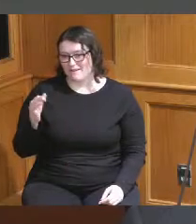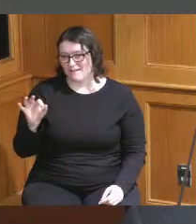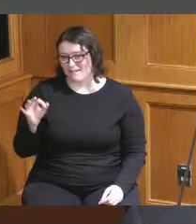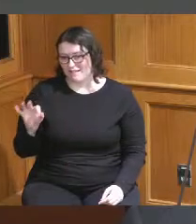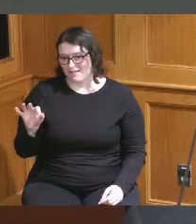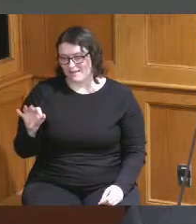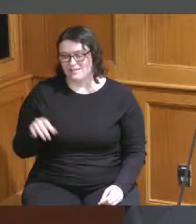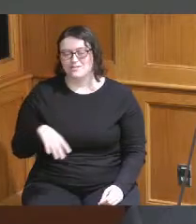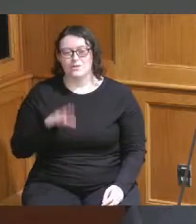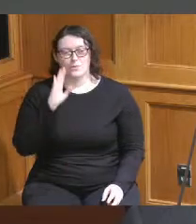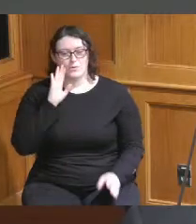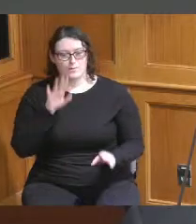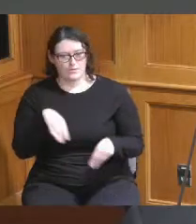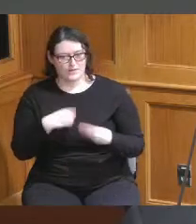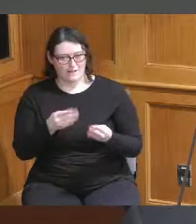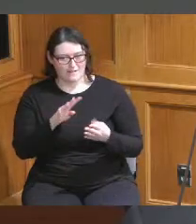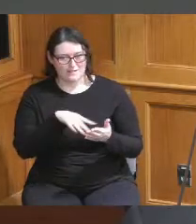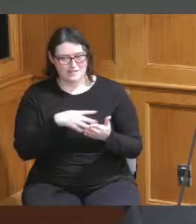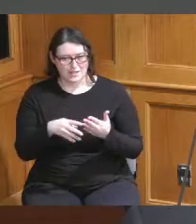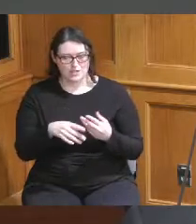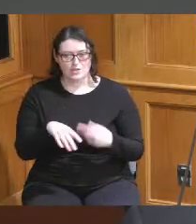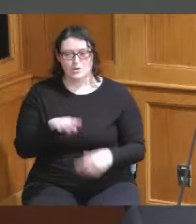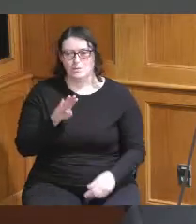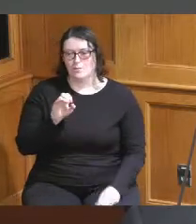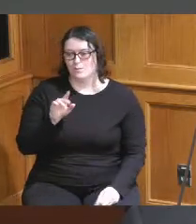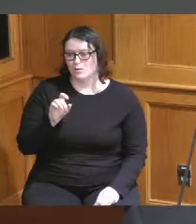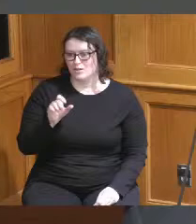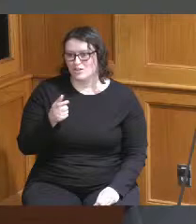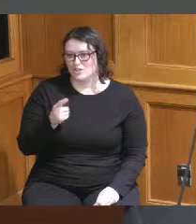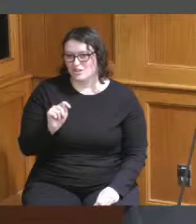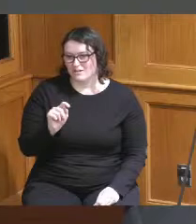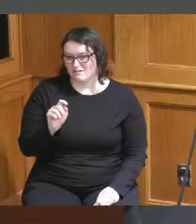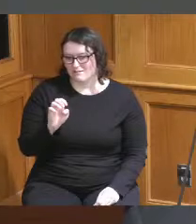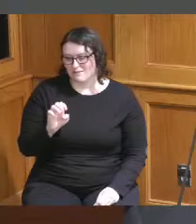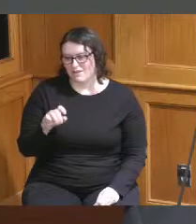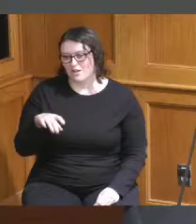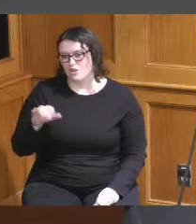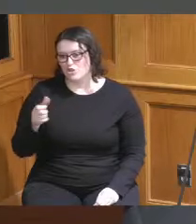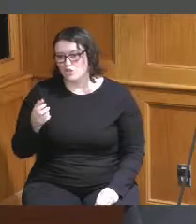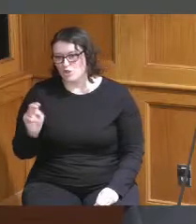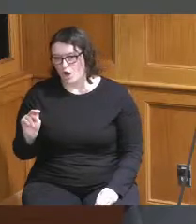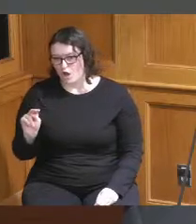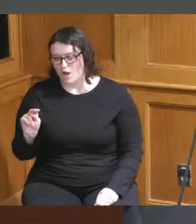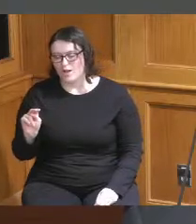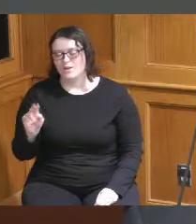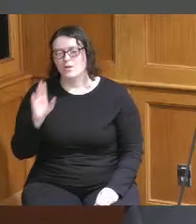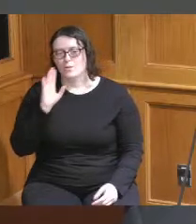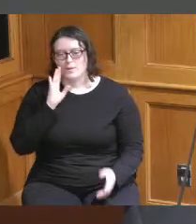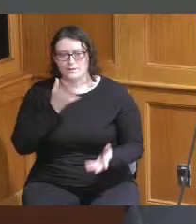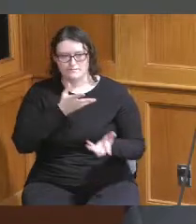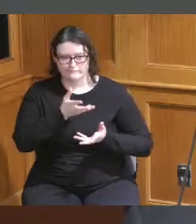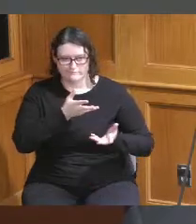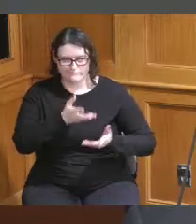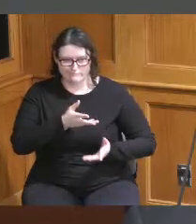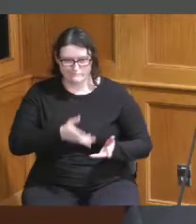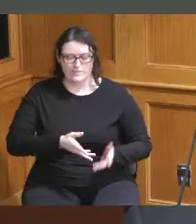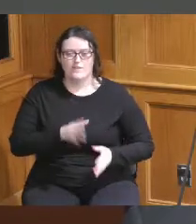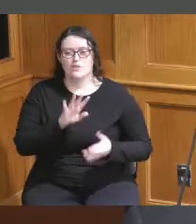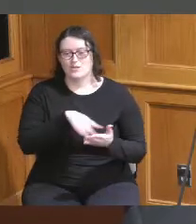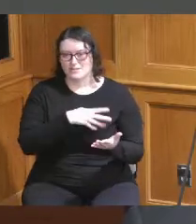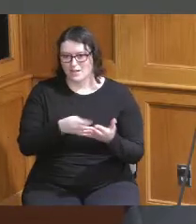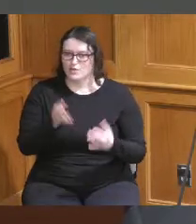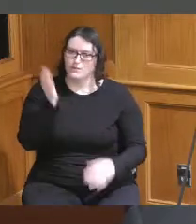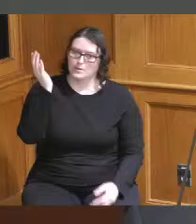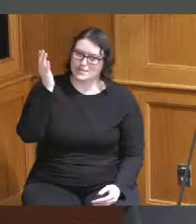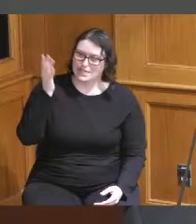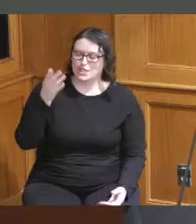that Bridget and John Bergen are working with your staff on a schedule for presentations and hearings